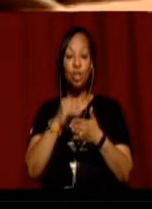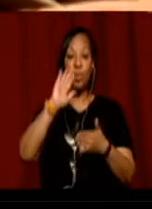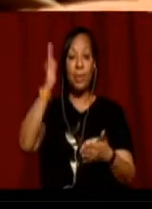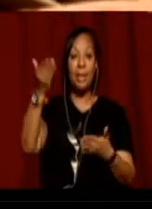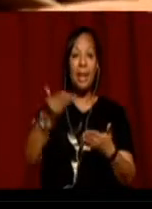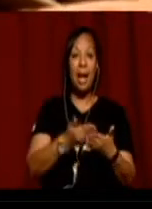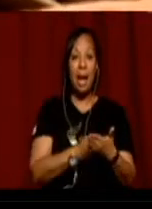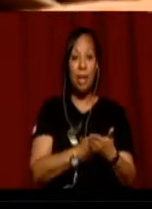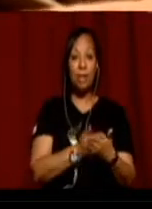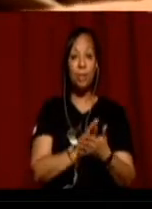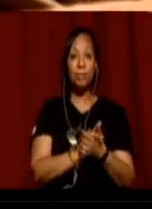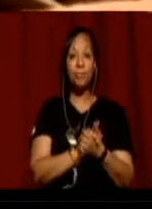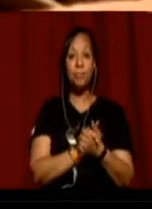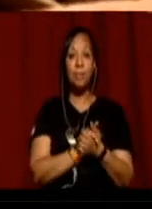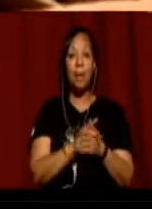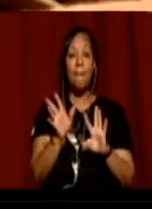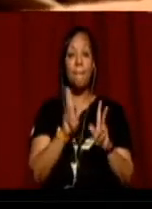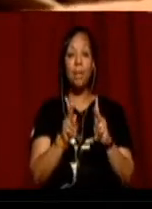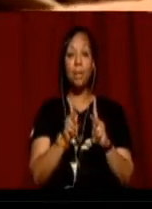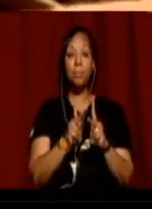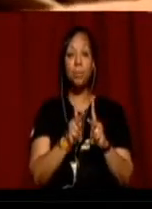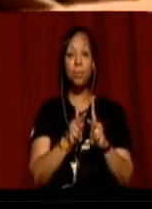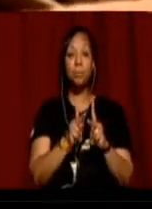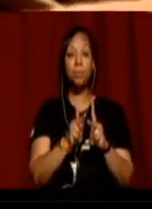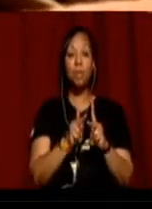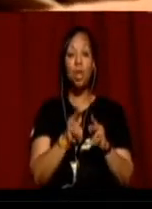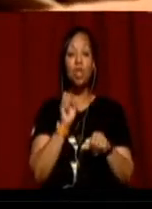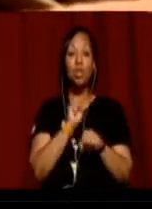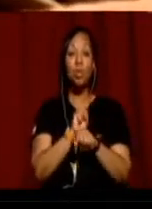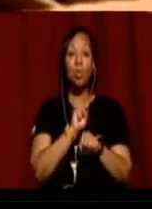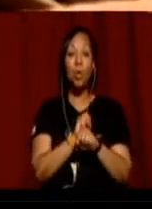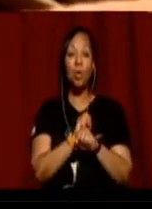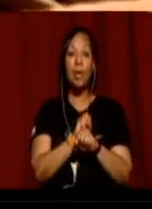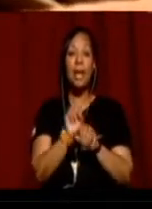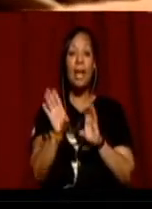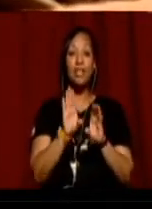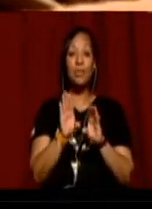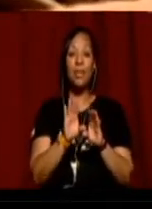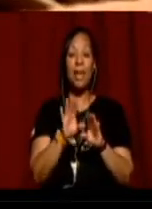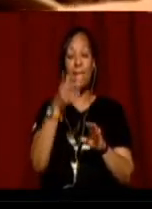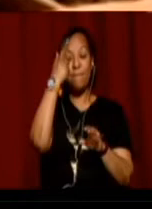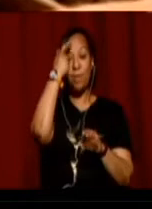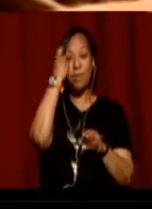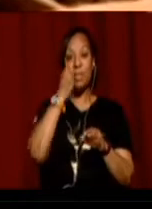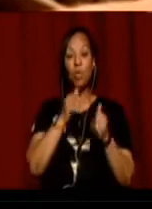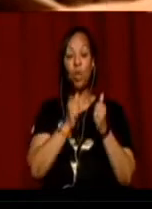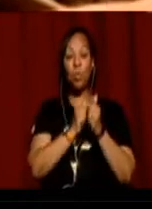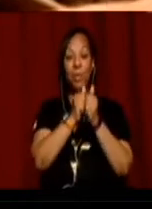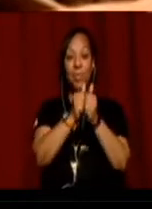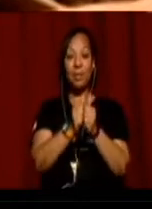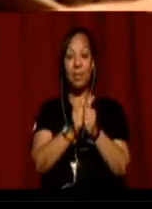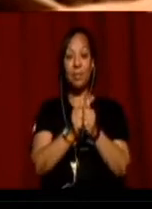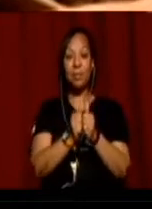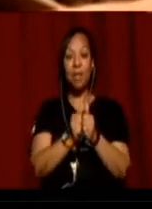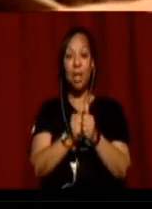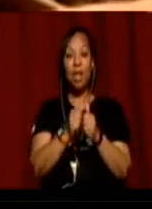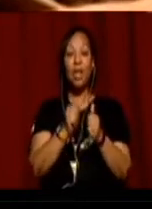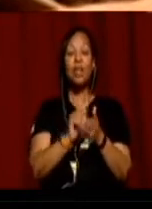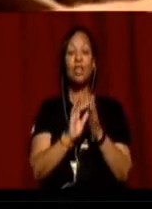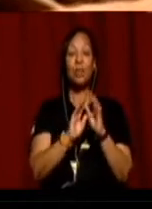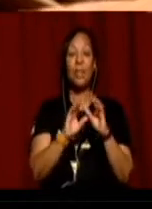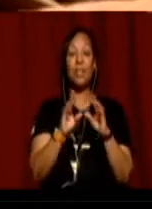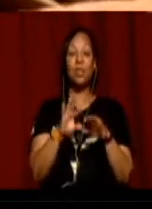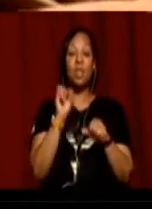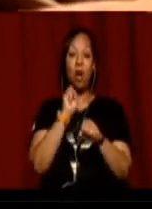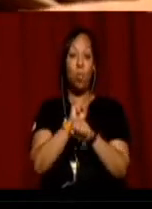hire people to then work with us and do that tracing for us, or with us, let's say, as part of our